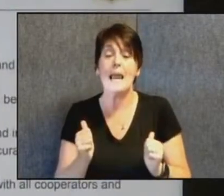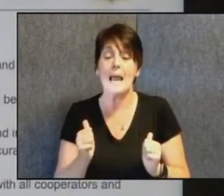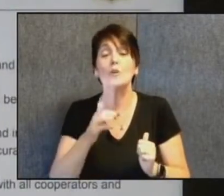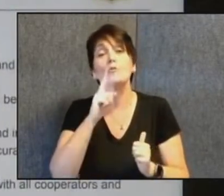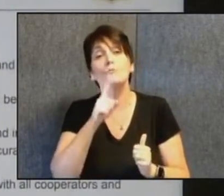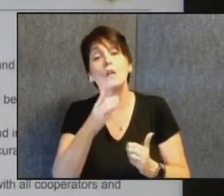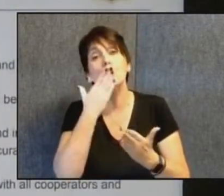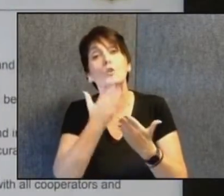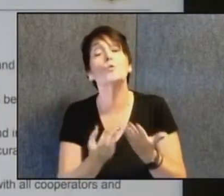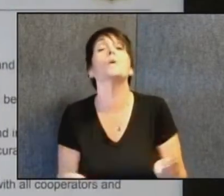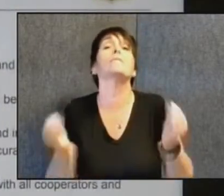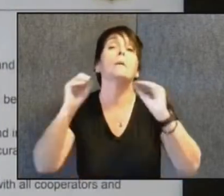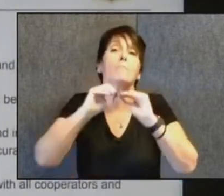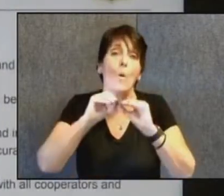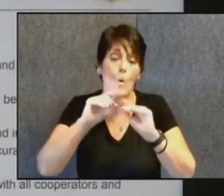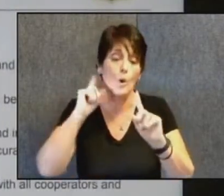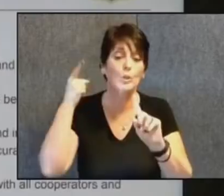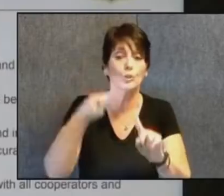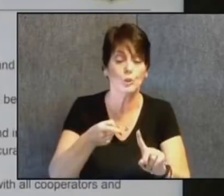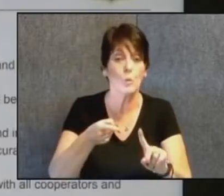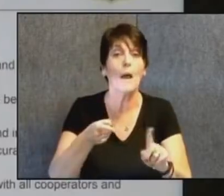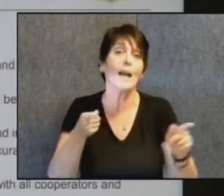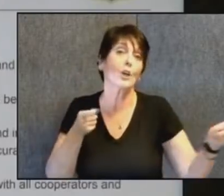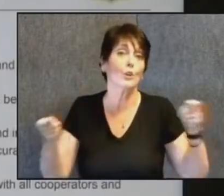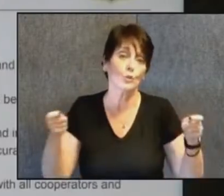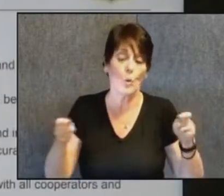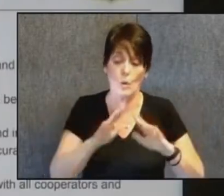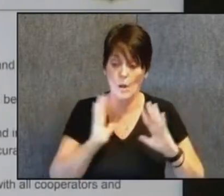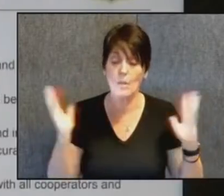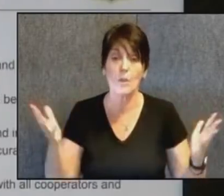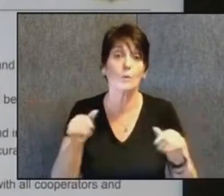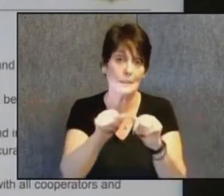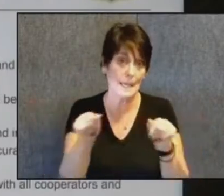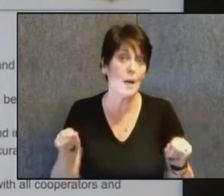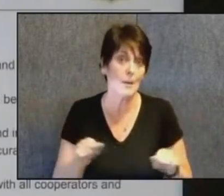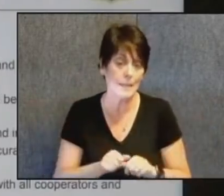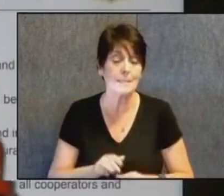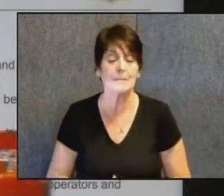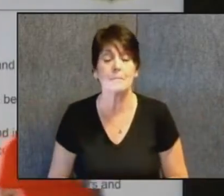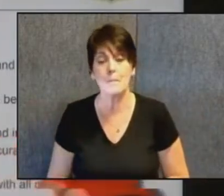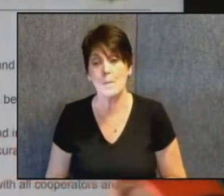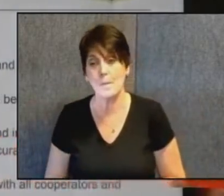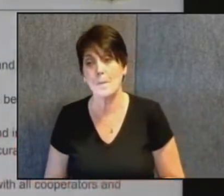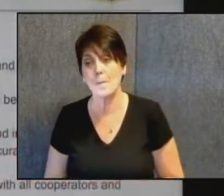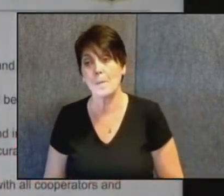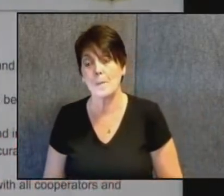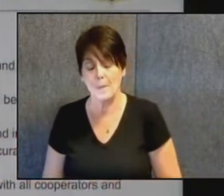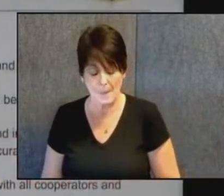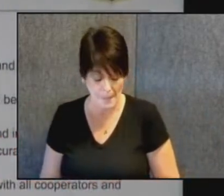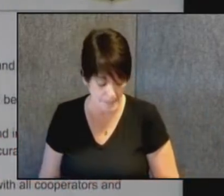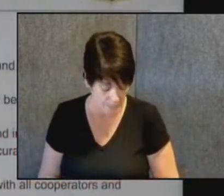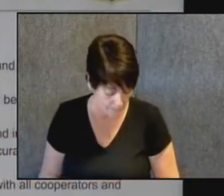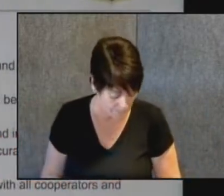more direct line control on some of those areas that we need to. End of report.